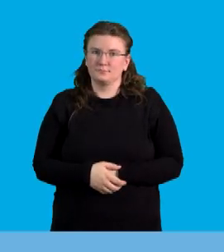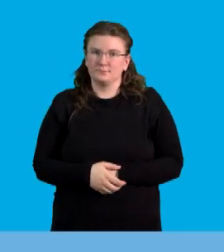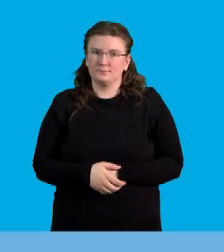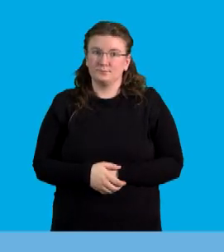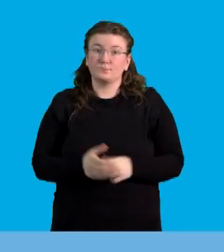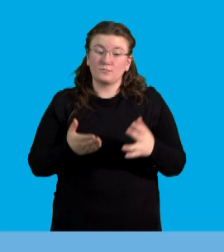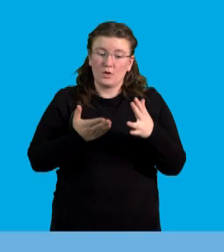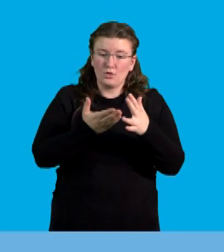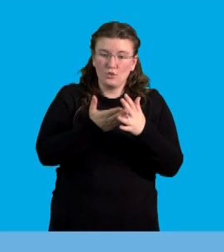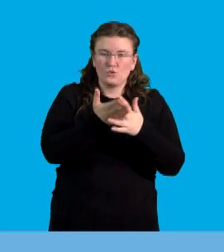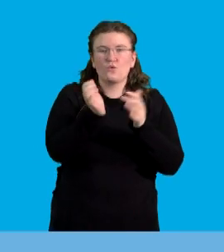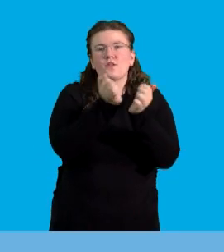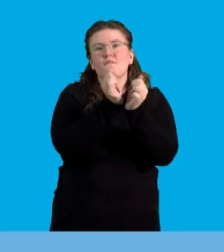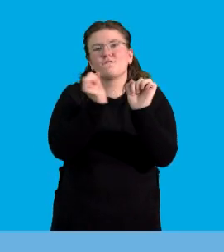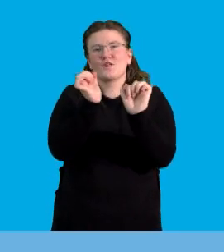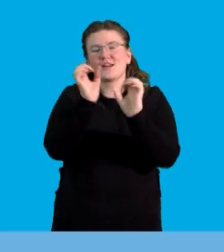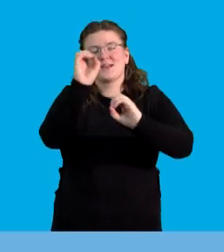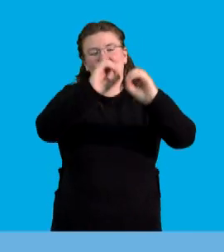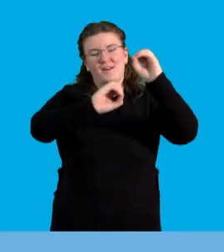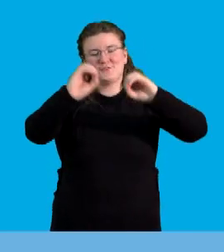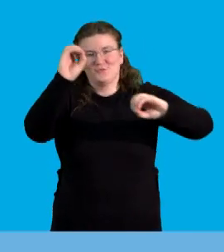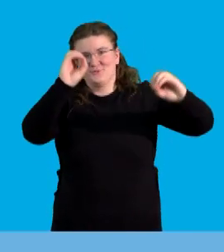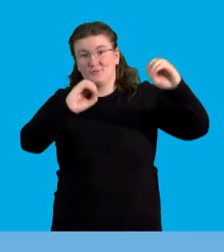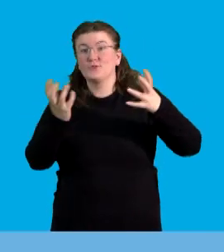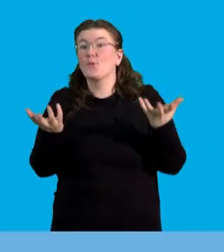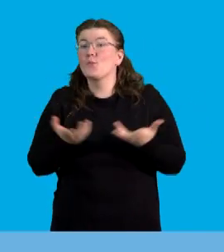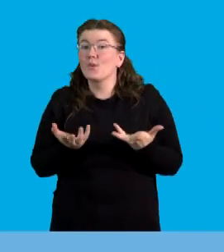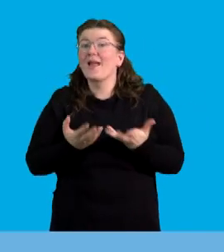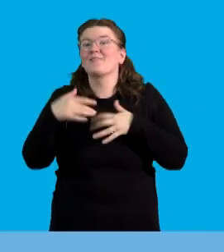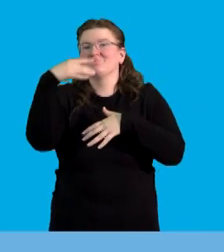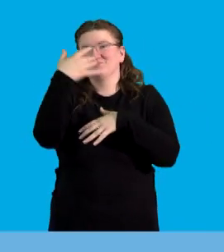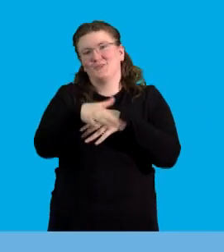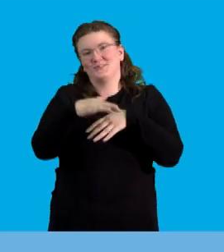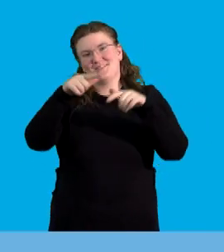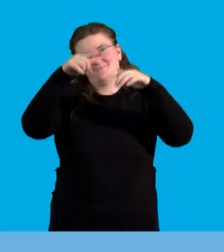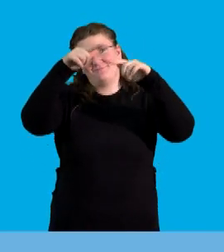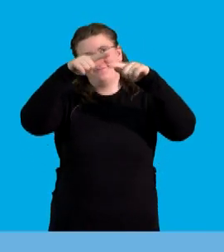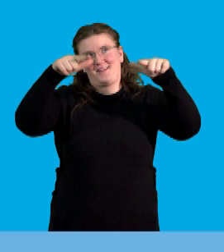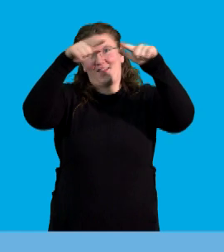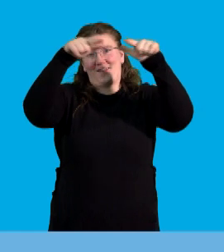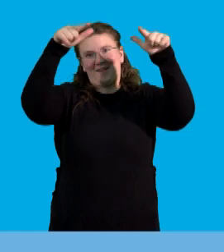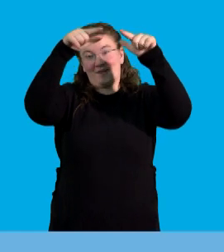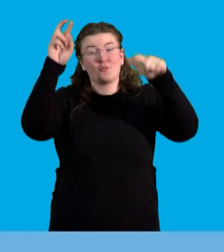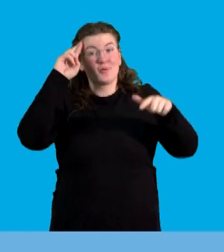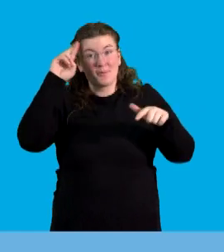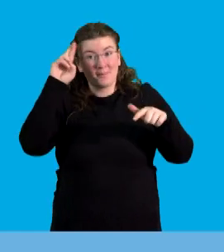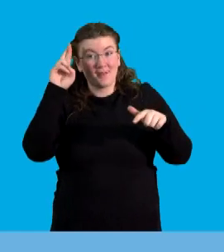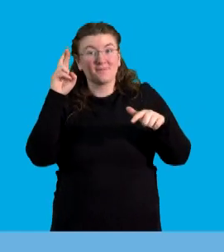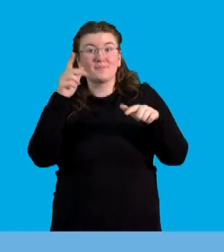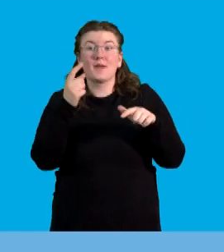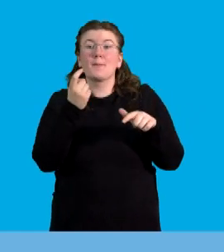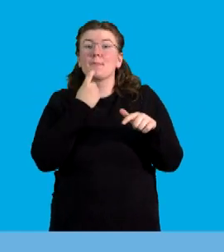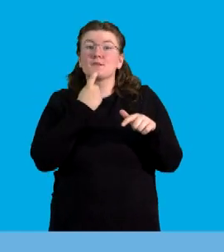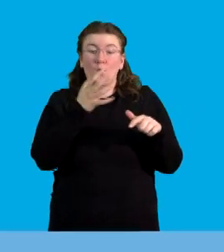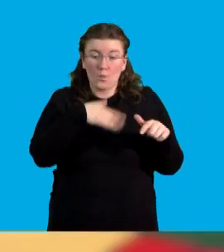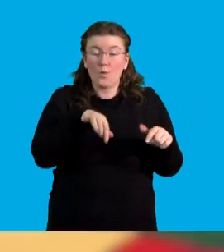So it is conducted through the delocalized electrons that you find on the outer layer of the metal. Remember, we have electrons on every